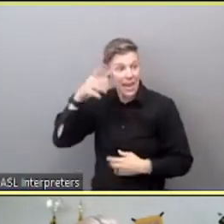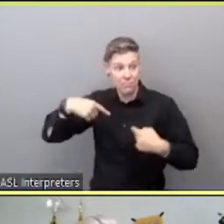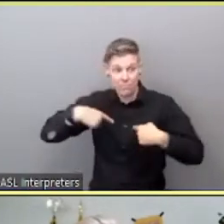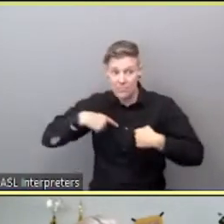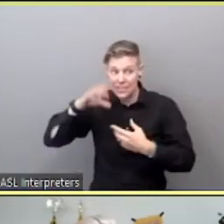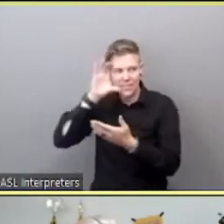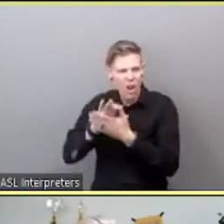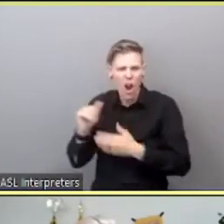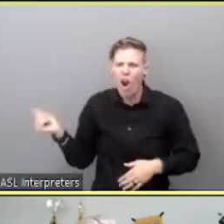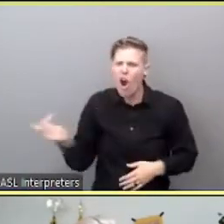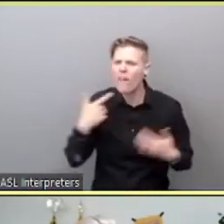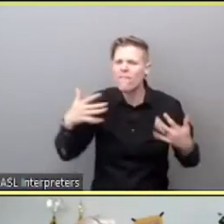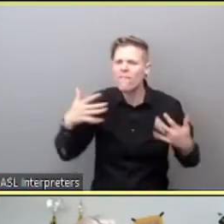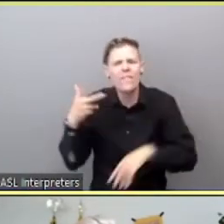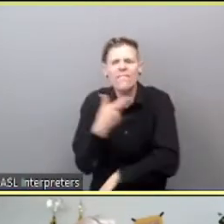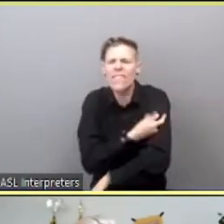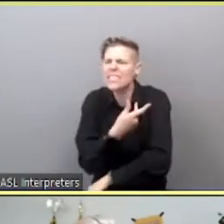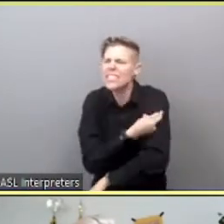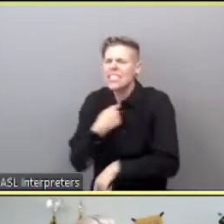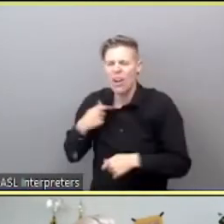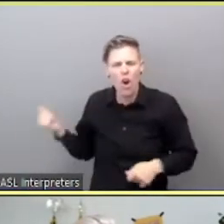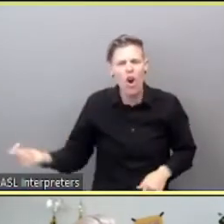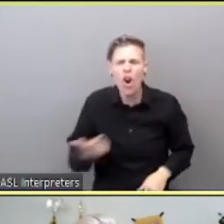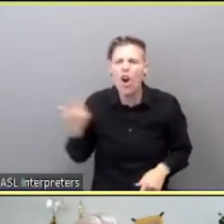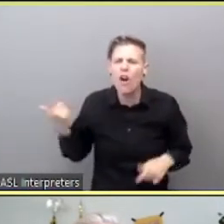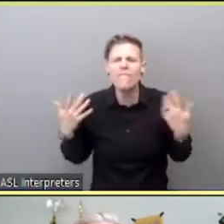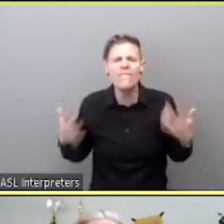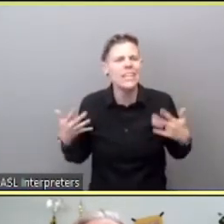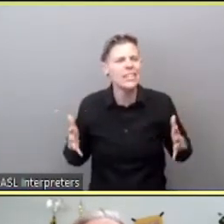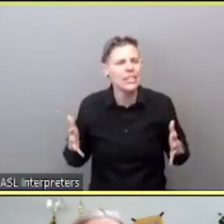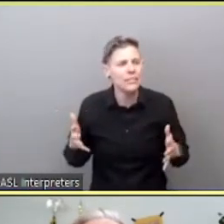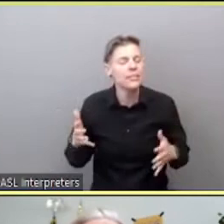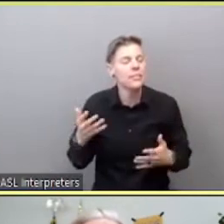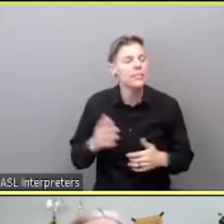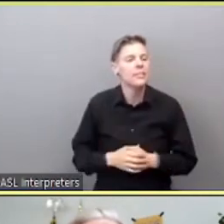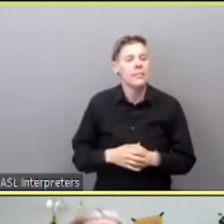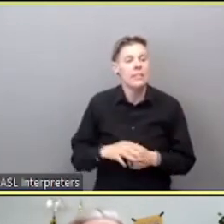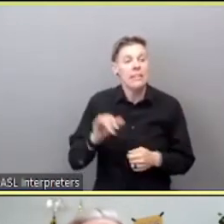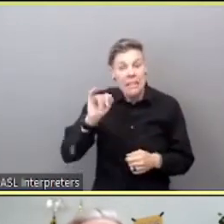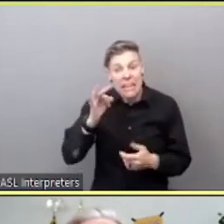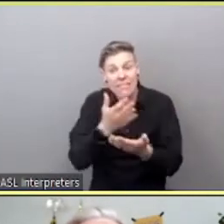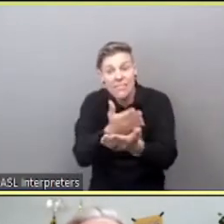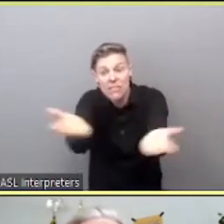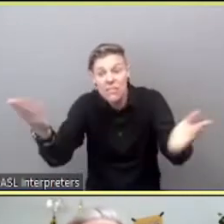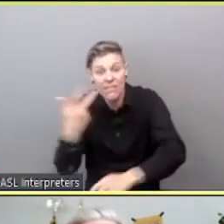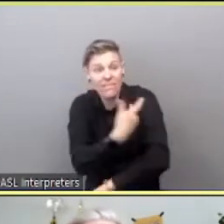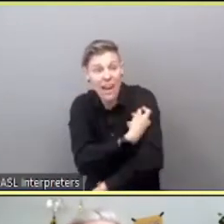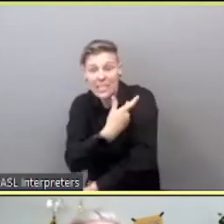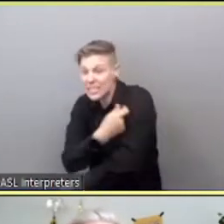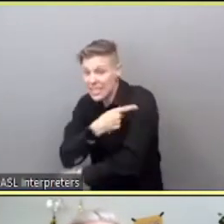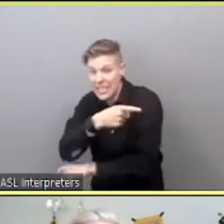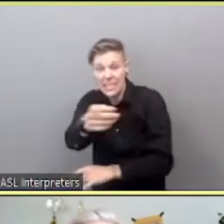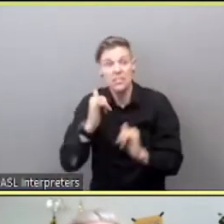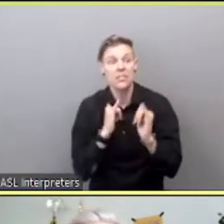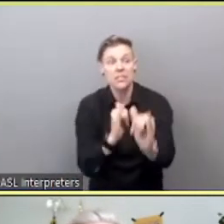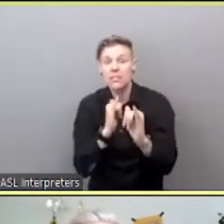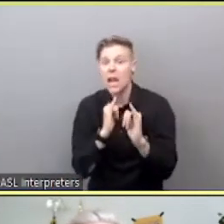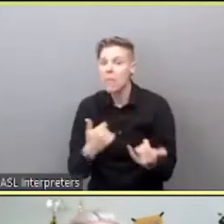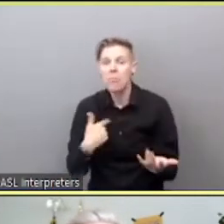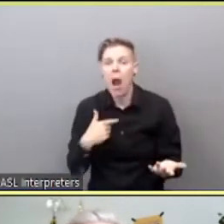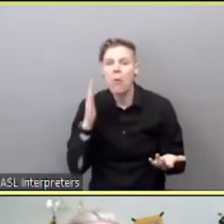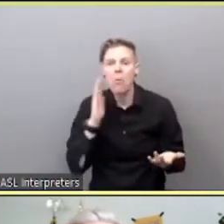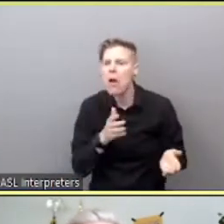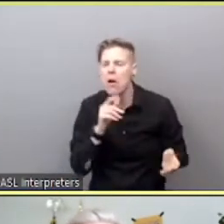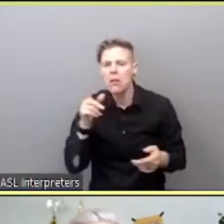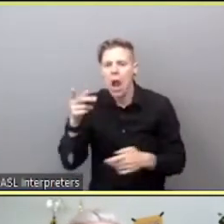COVID precautions could also be freeing up a hospital bed for someone else, like her dad. And if you care about your neighbor,